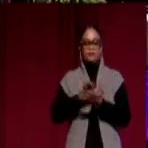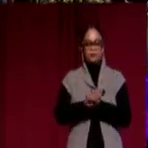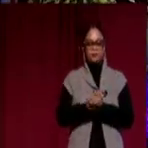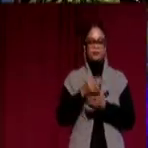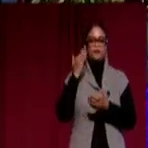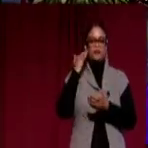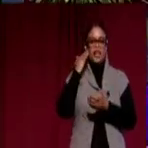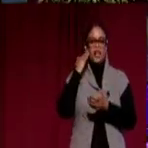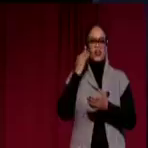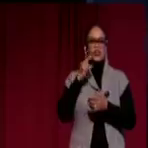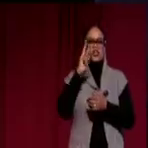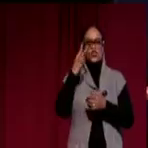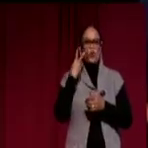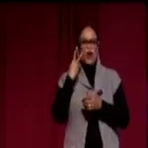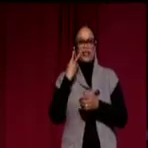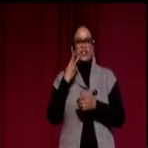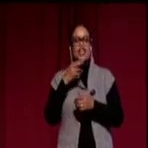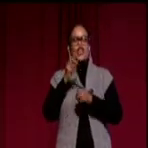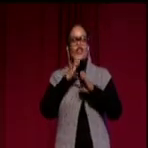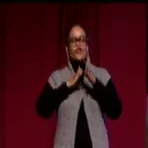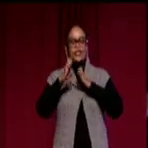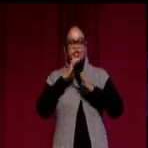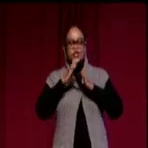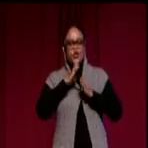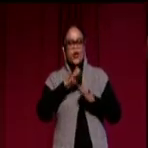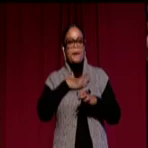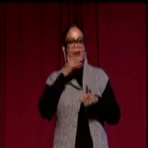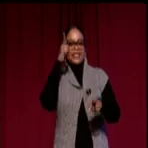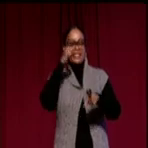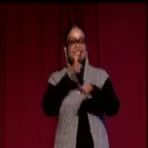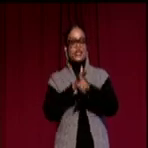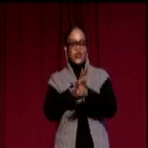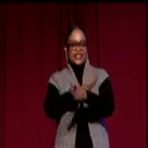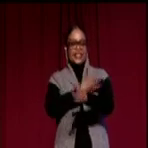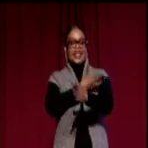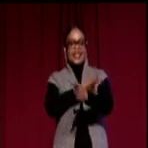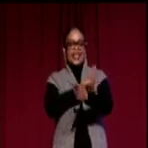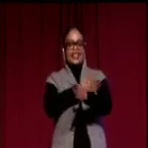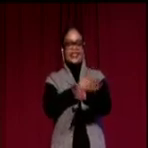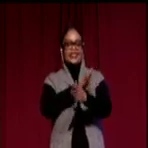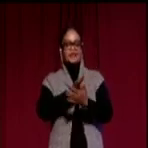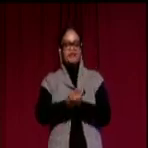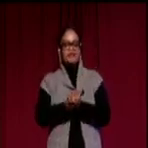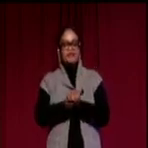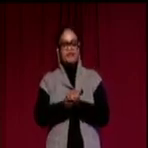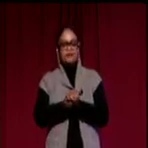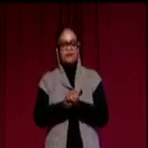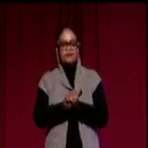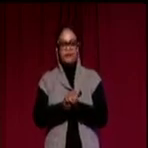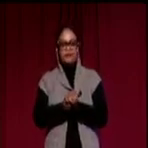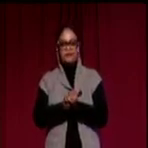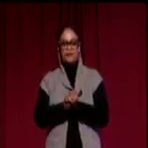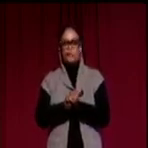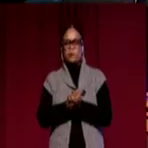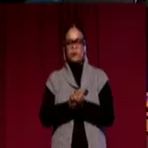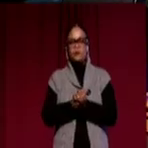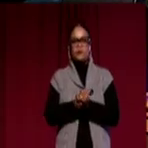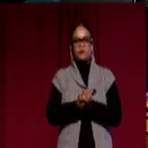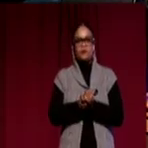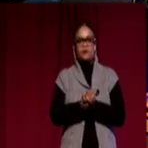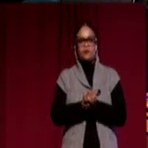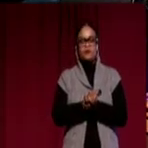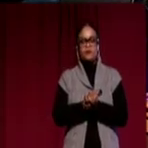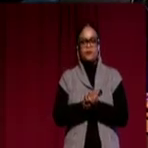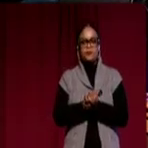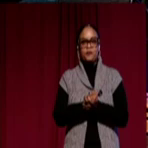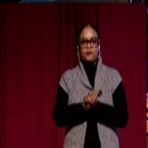I know that you all are watching. You all have enjoyed Lachelle, enjoyed my sisters, Lachelle and Janice and my brother,